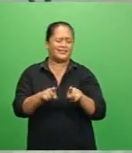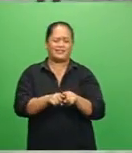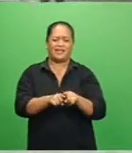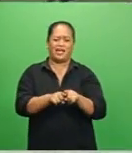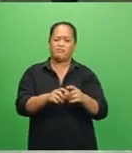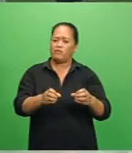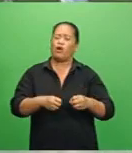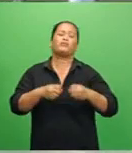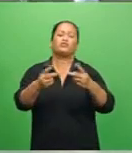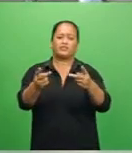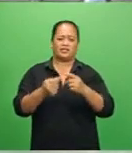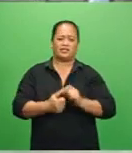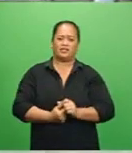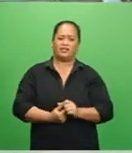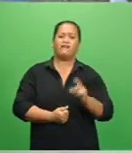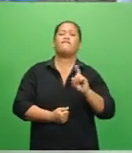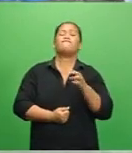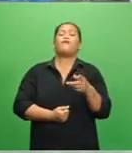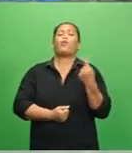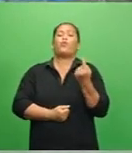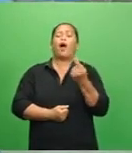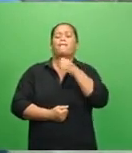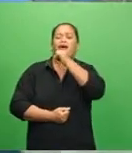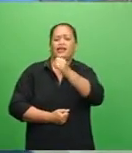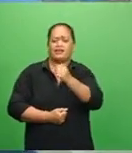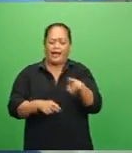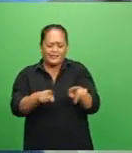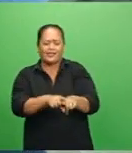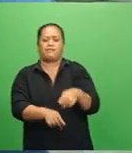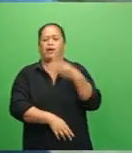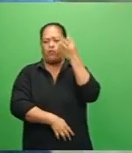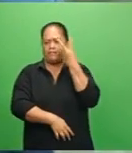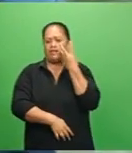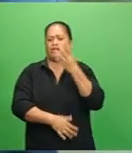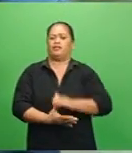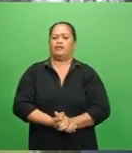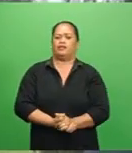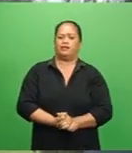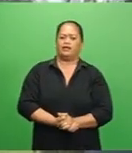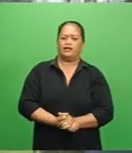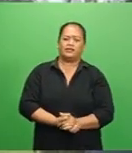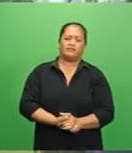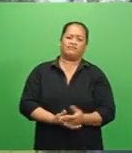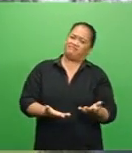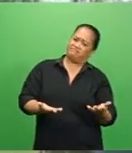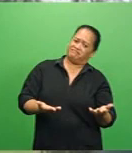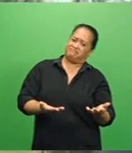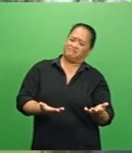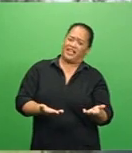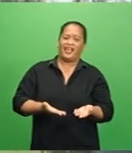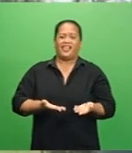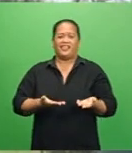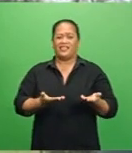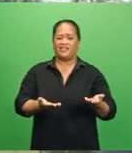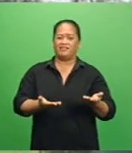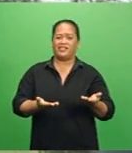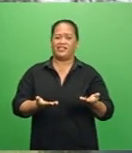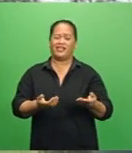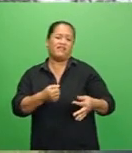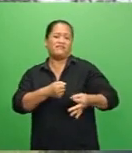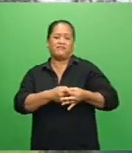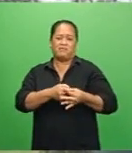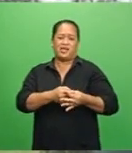that have always been available for the men, available for the women as well. So basically giving any female at any